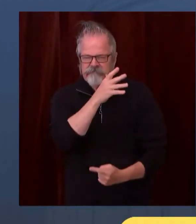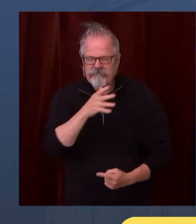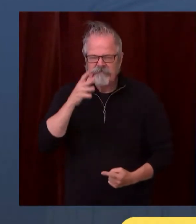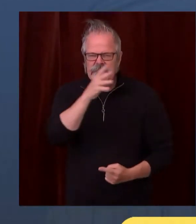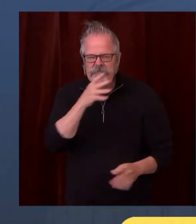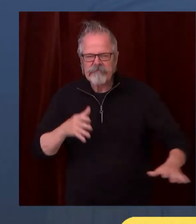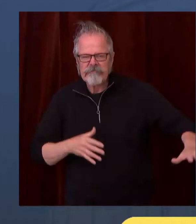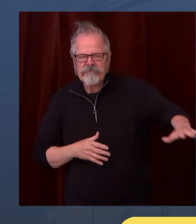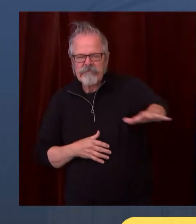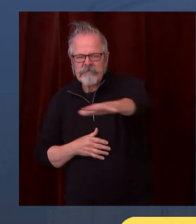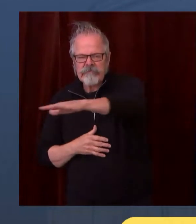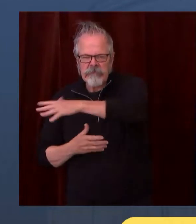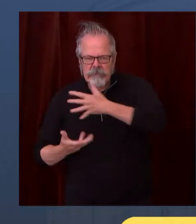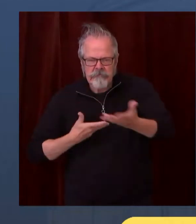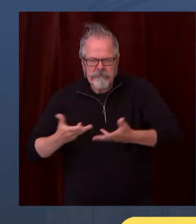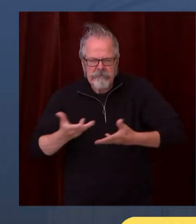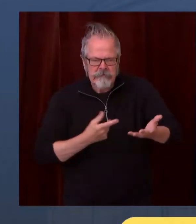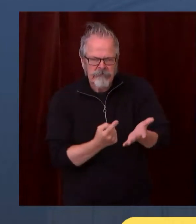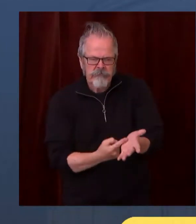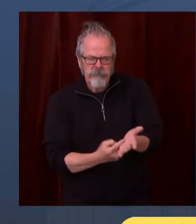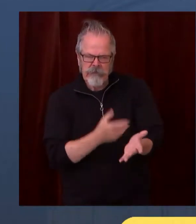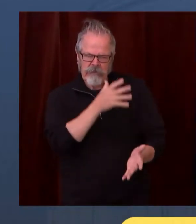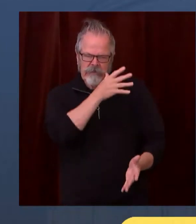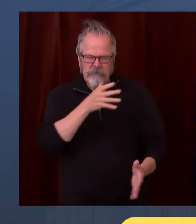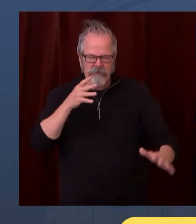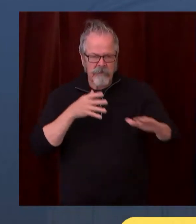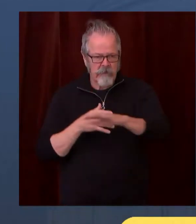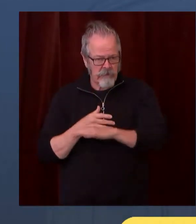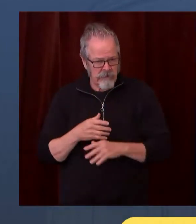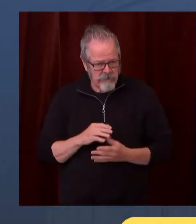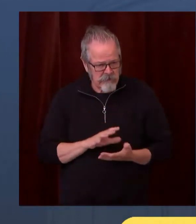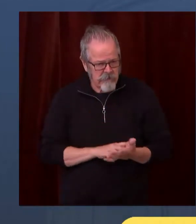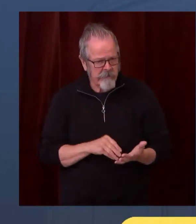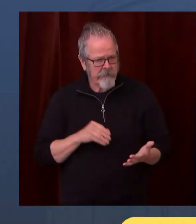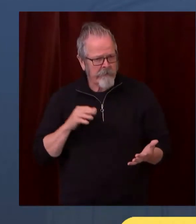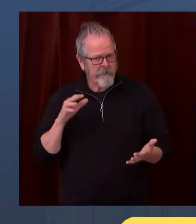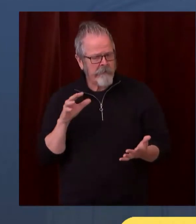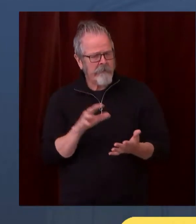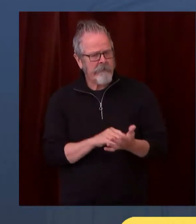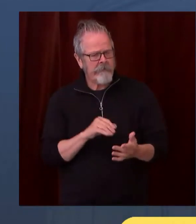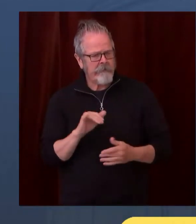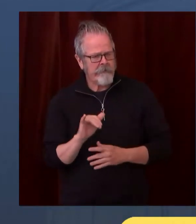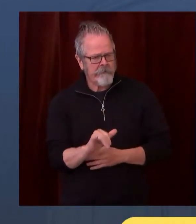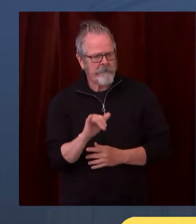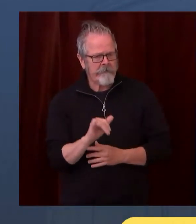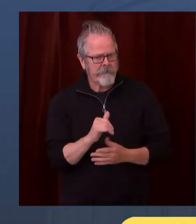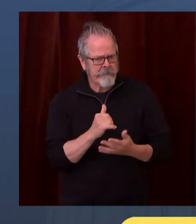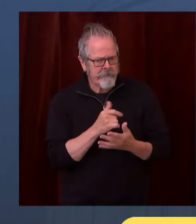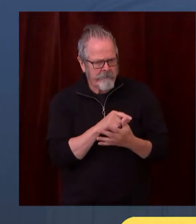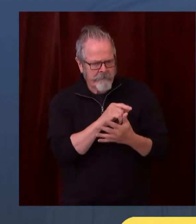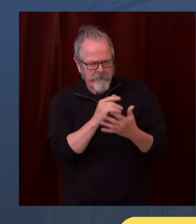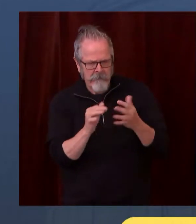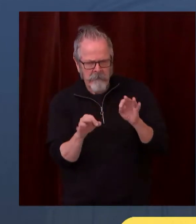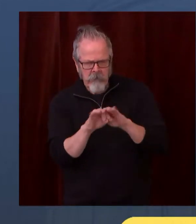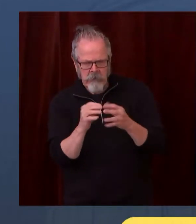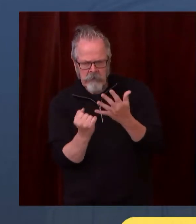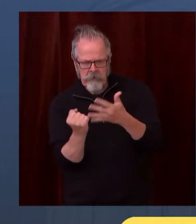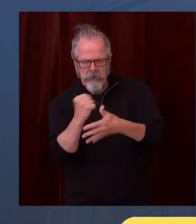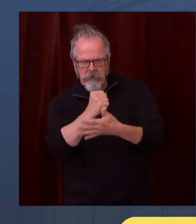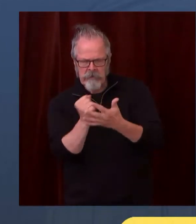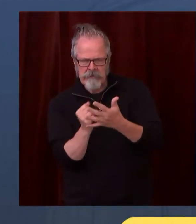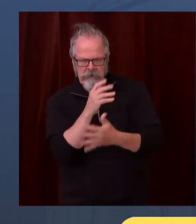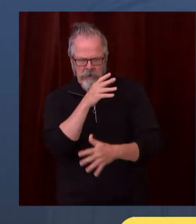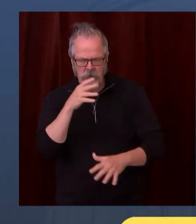it helped us focus our attention on some things that we think can reduce the prevalence of the pandemic in Central